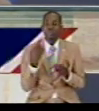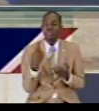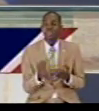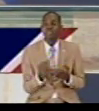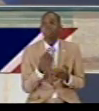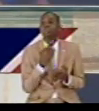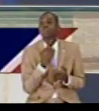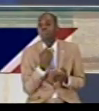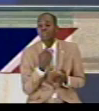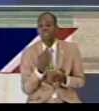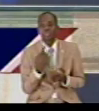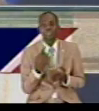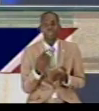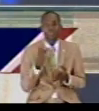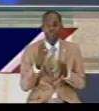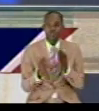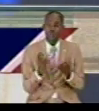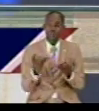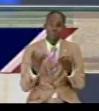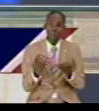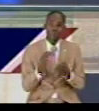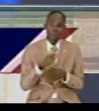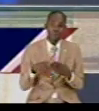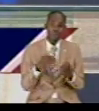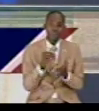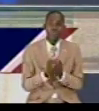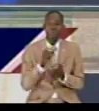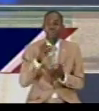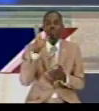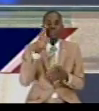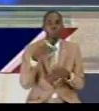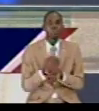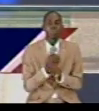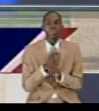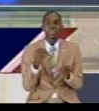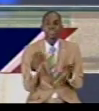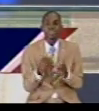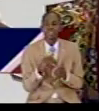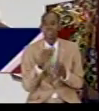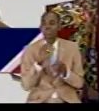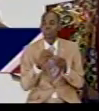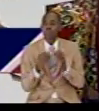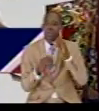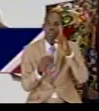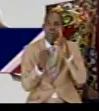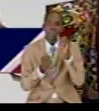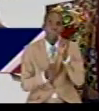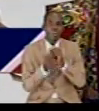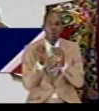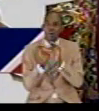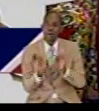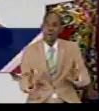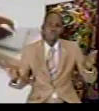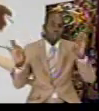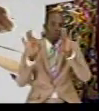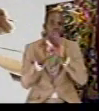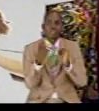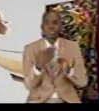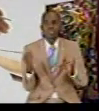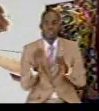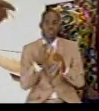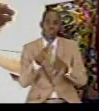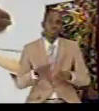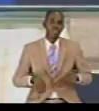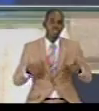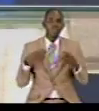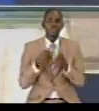have the desire, you will make it a priority in your life. It will come to the front burner.